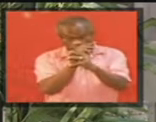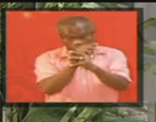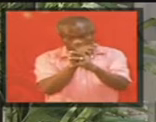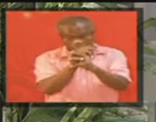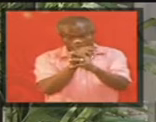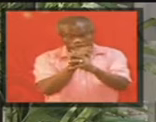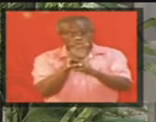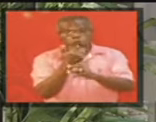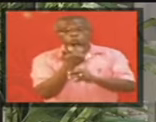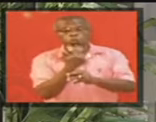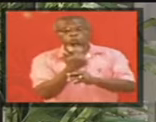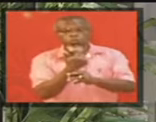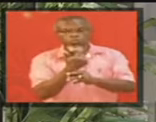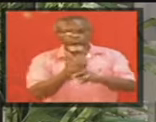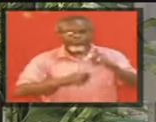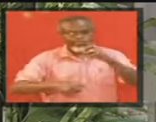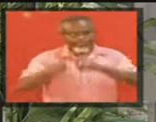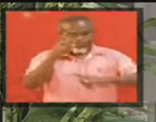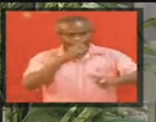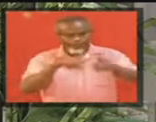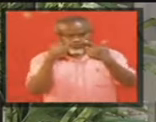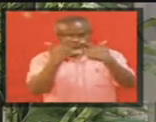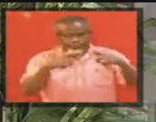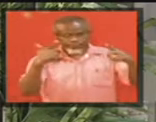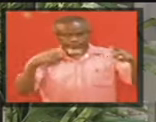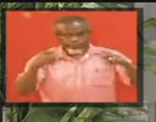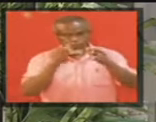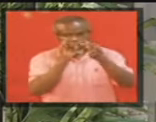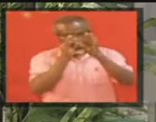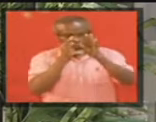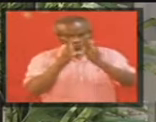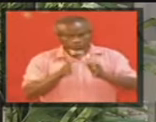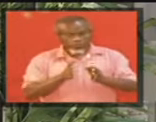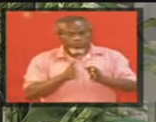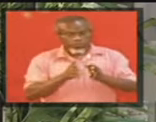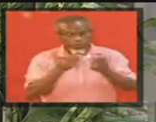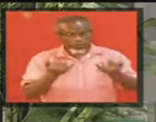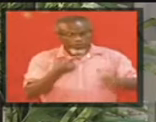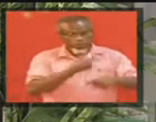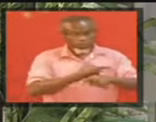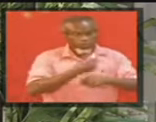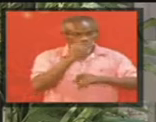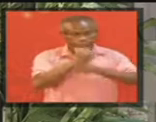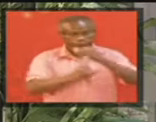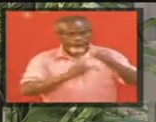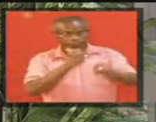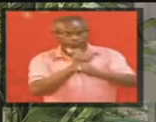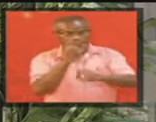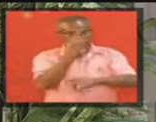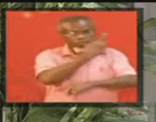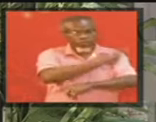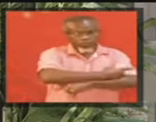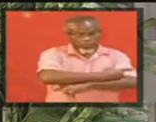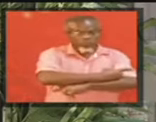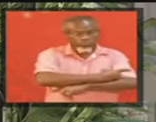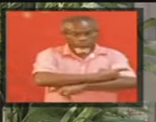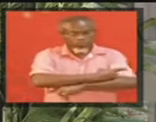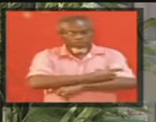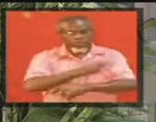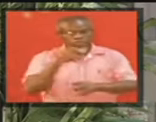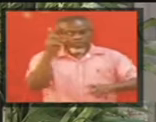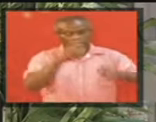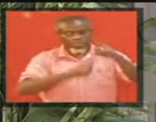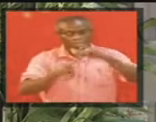language interpreters. Today is International Day of Sign Languages, and we applaud you. We go